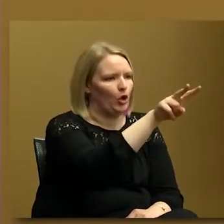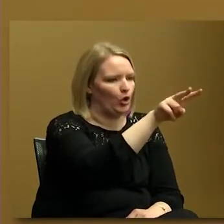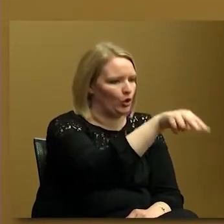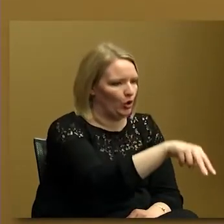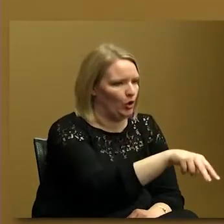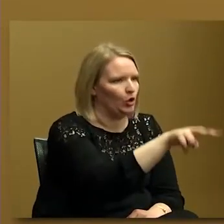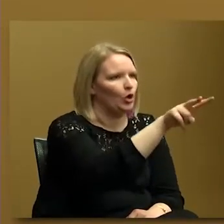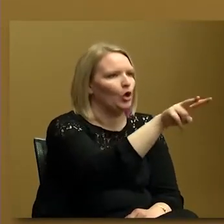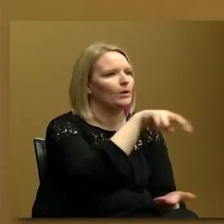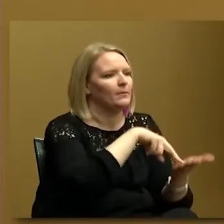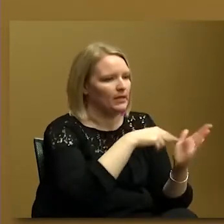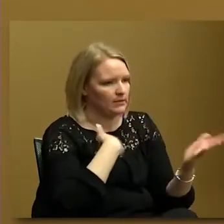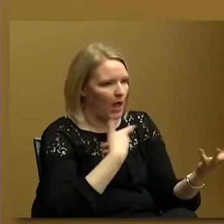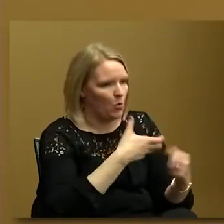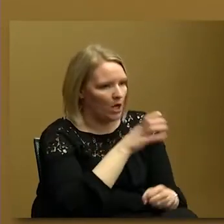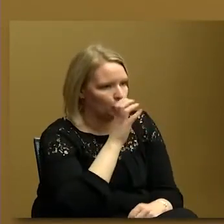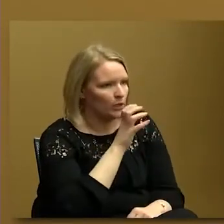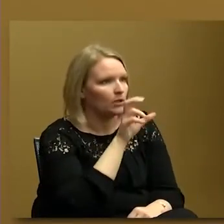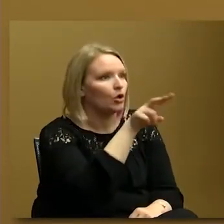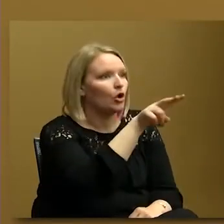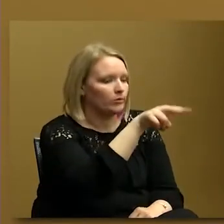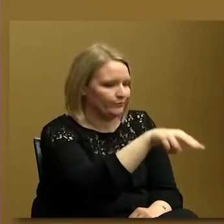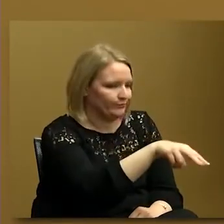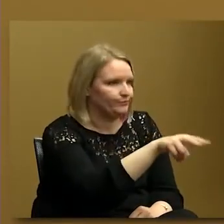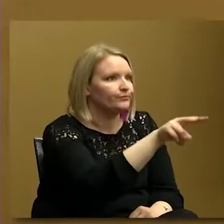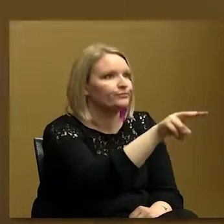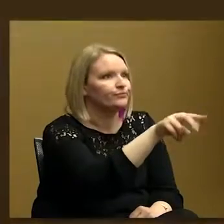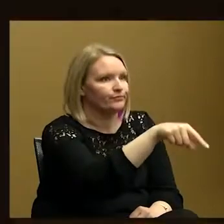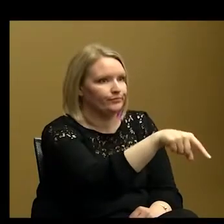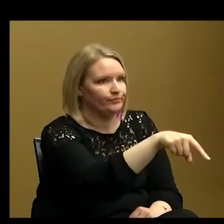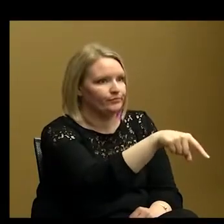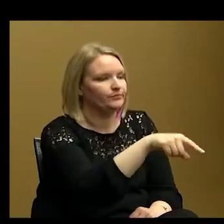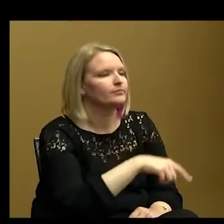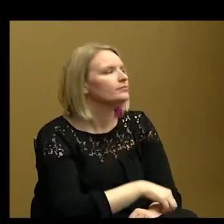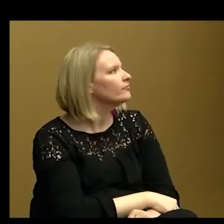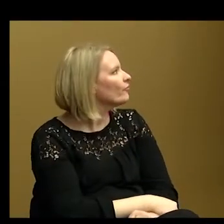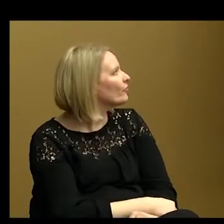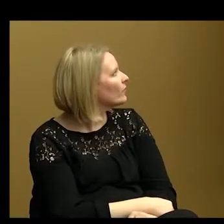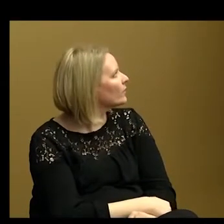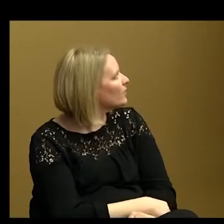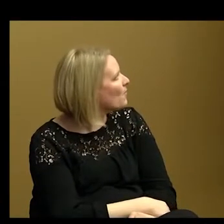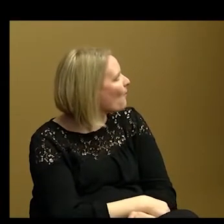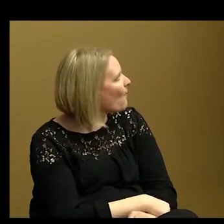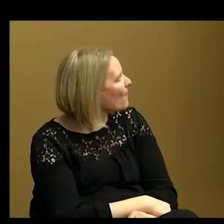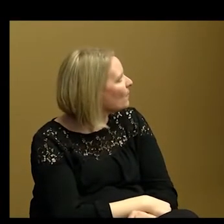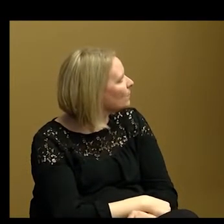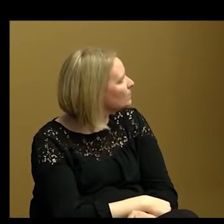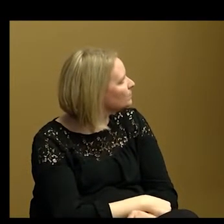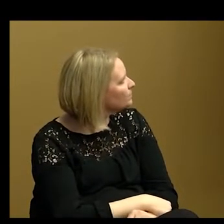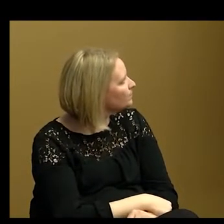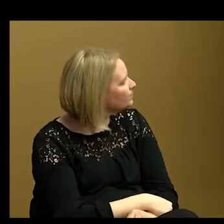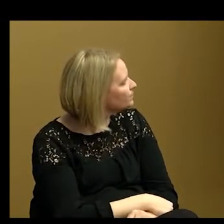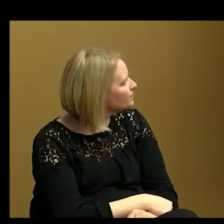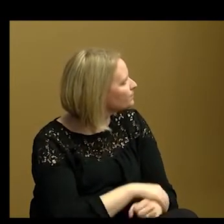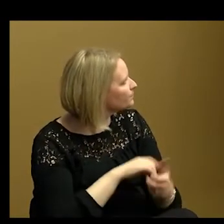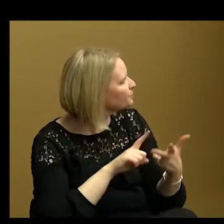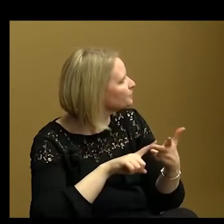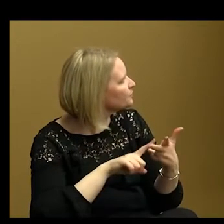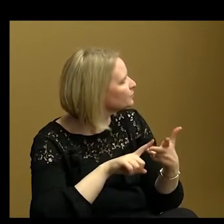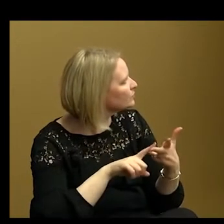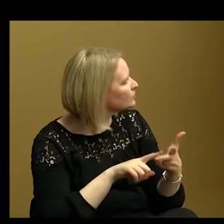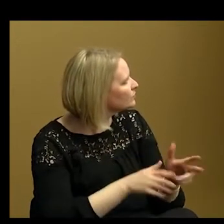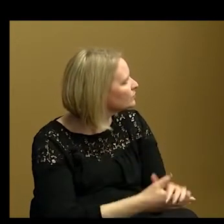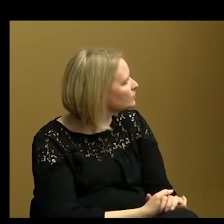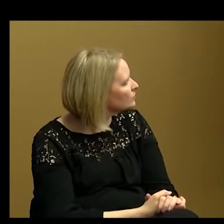means, lady, I want a drink. Get it for me. Okay? Then he